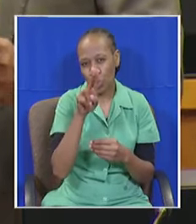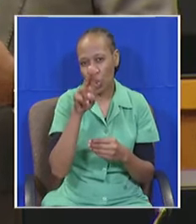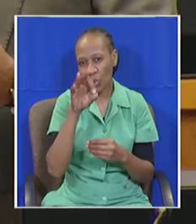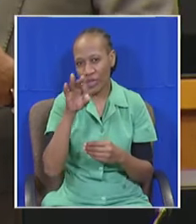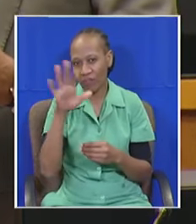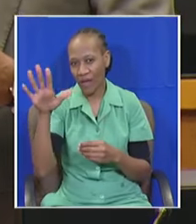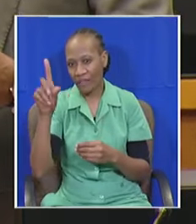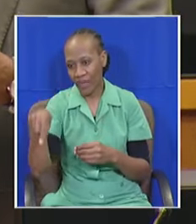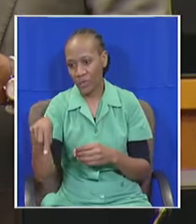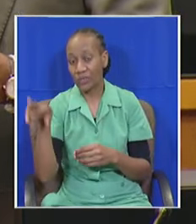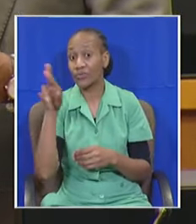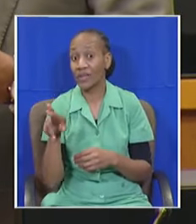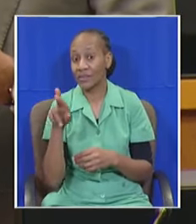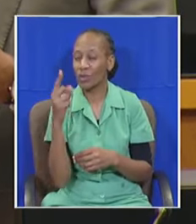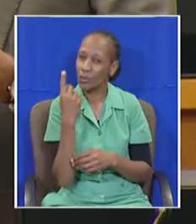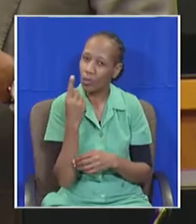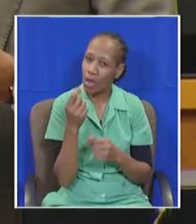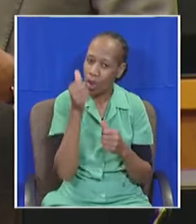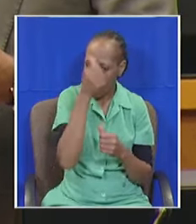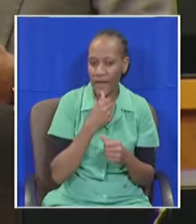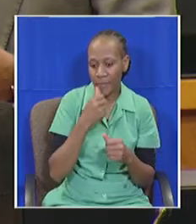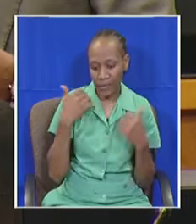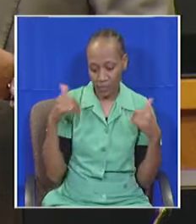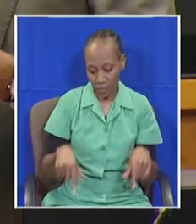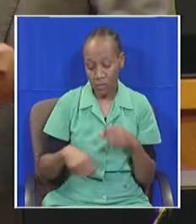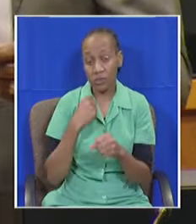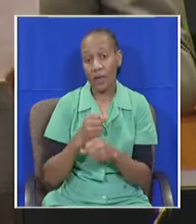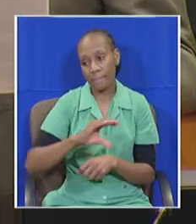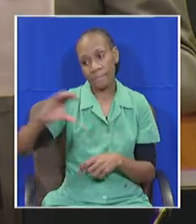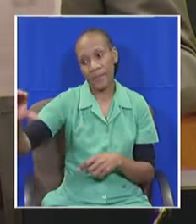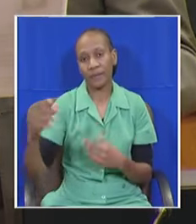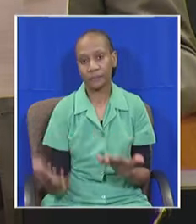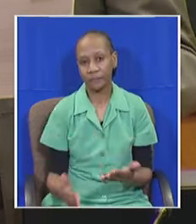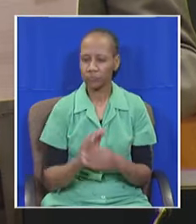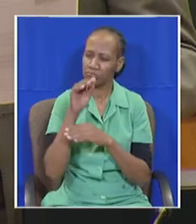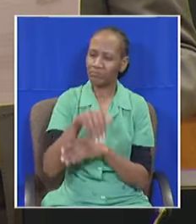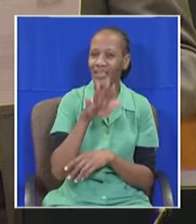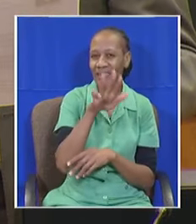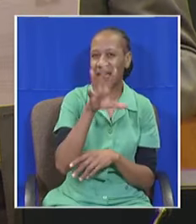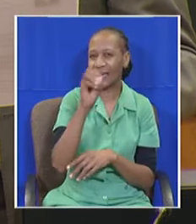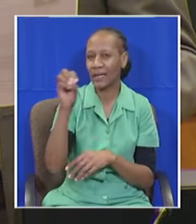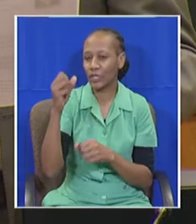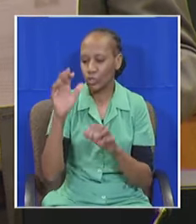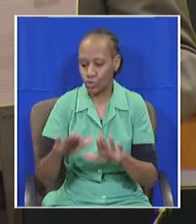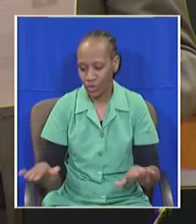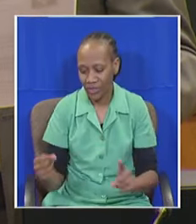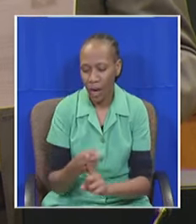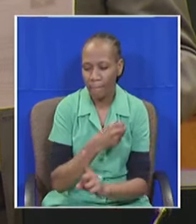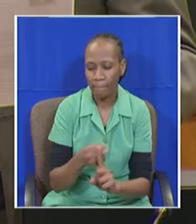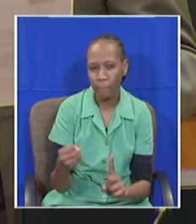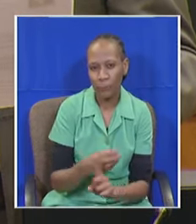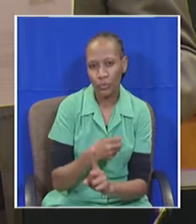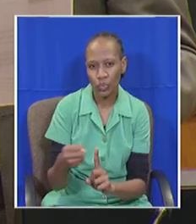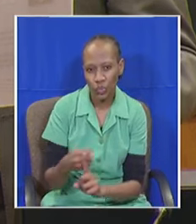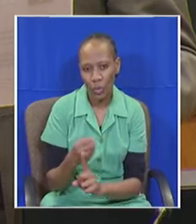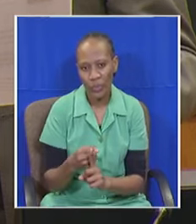235,000 rands only from April this year. More than 900 abused children under the care